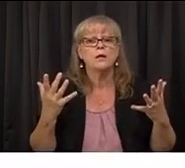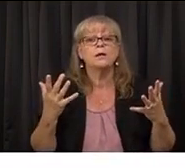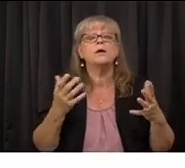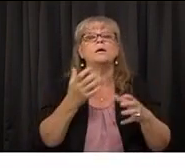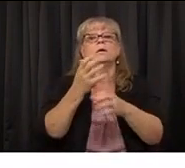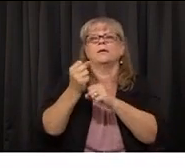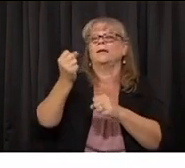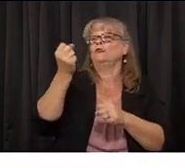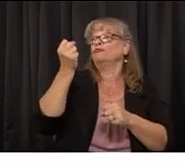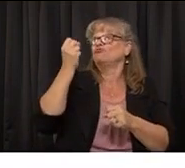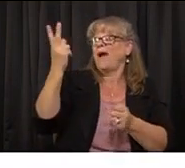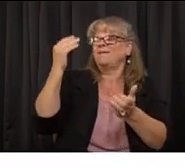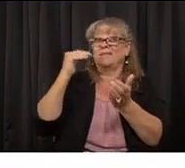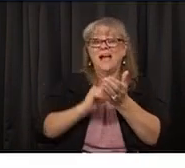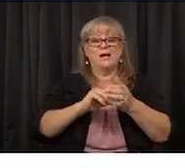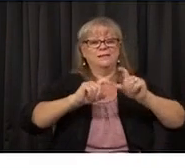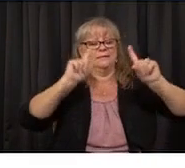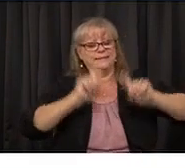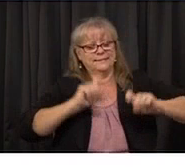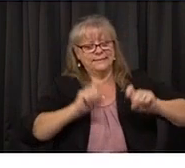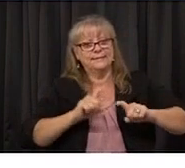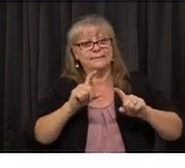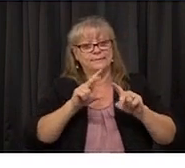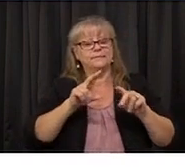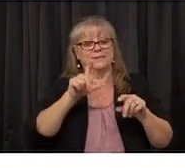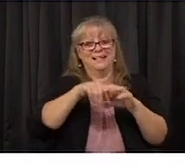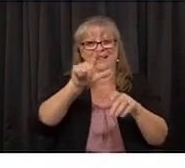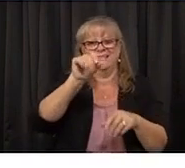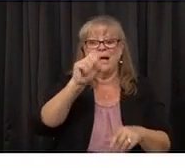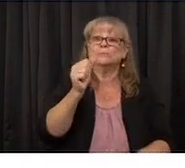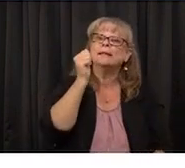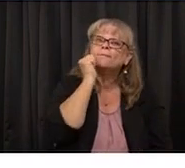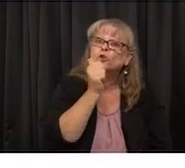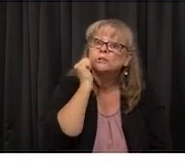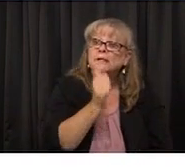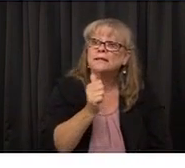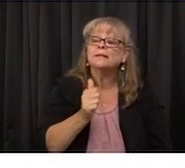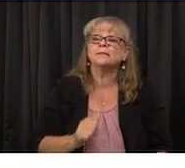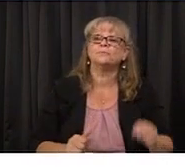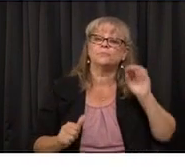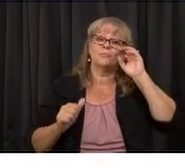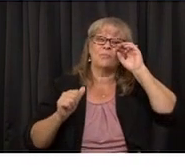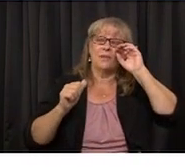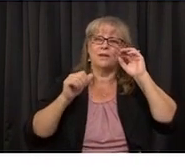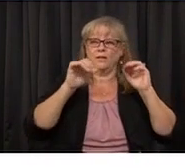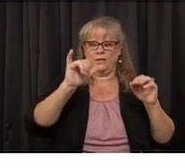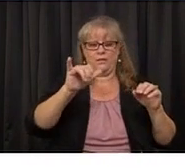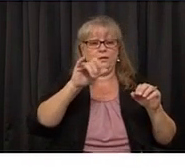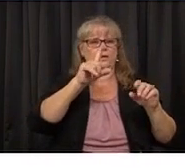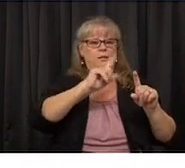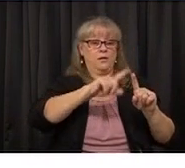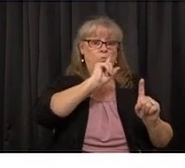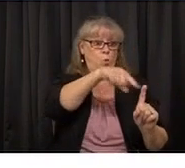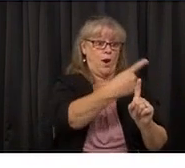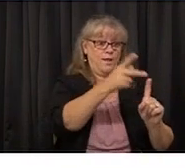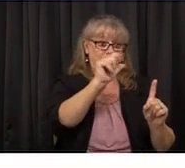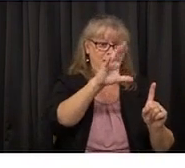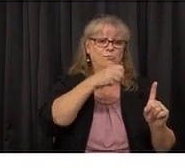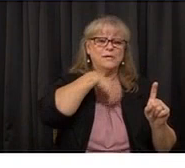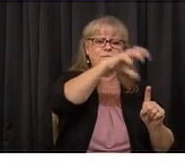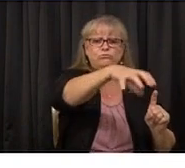have agreements in place with private labs like Mako Labs for 2,000 tests a day, Curative for 3,000 tests a day,